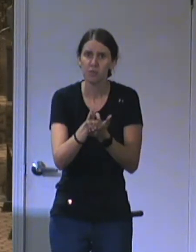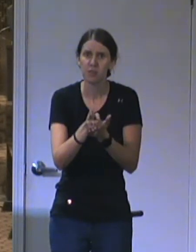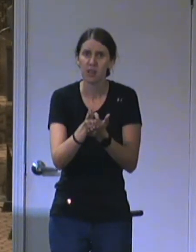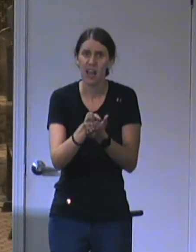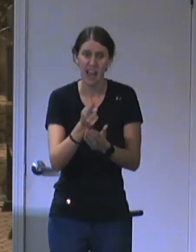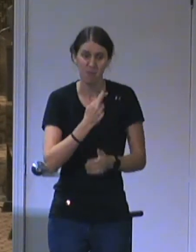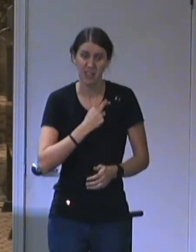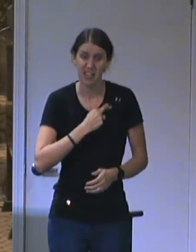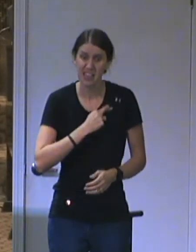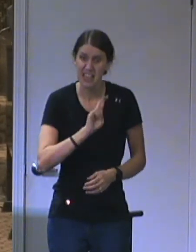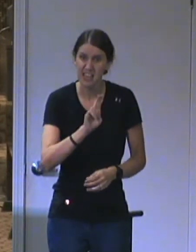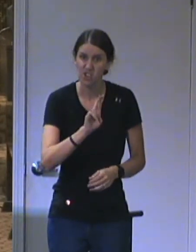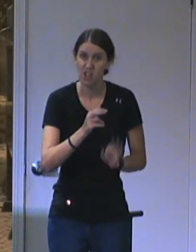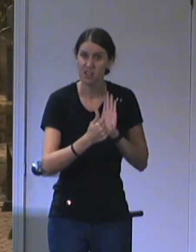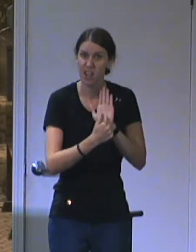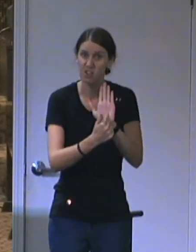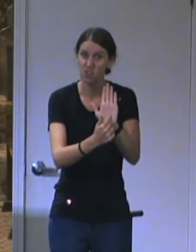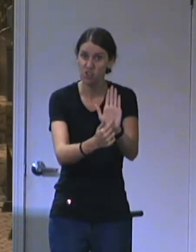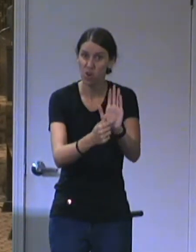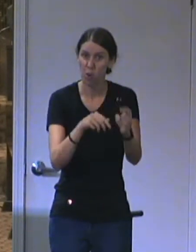to God,